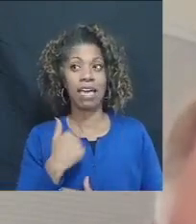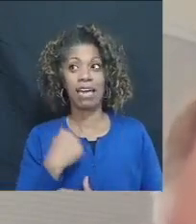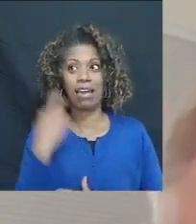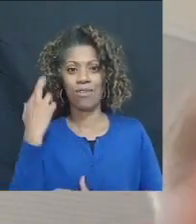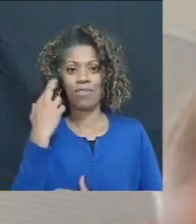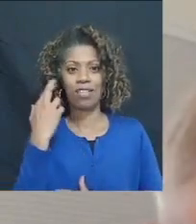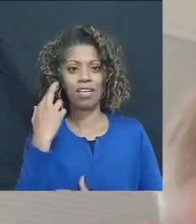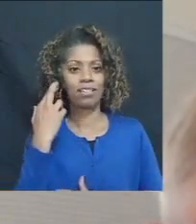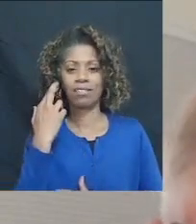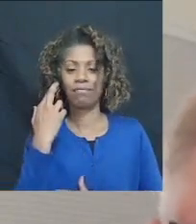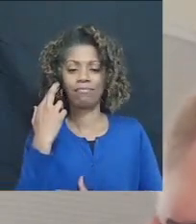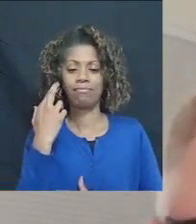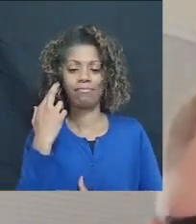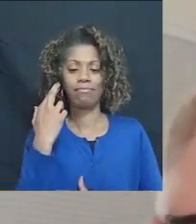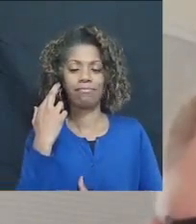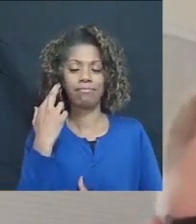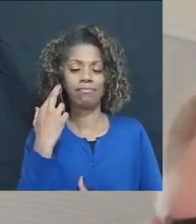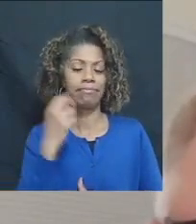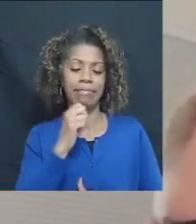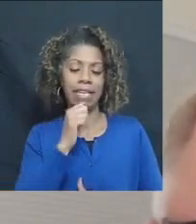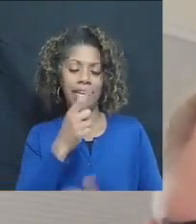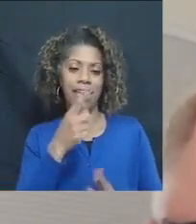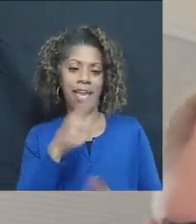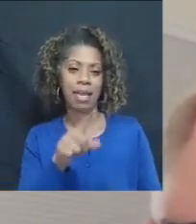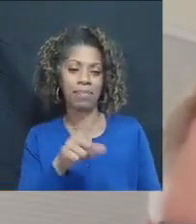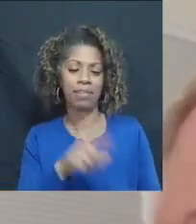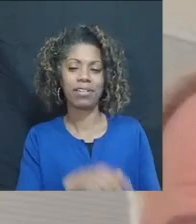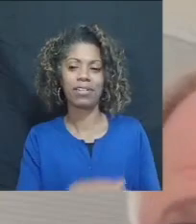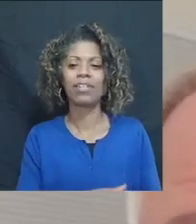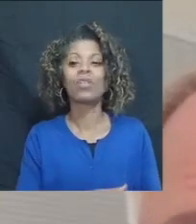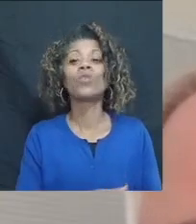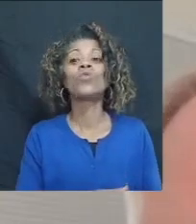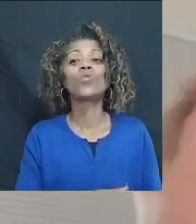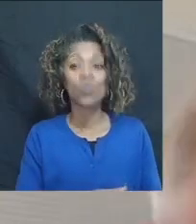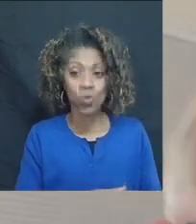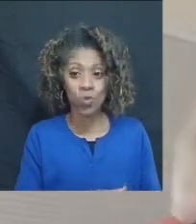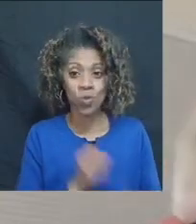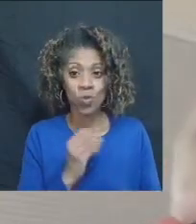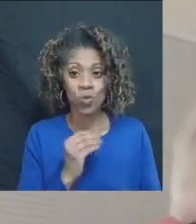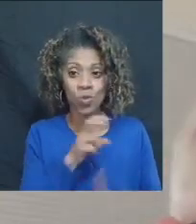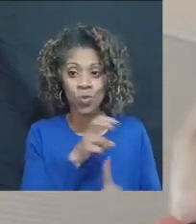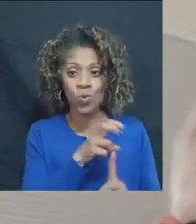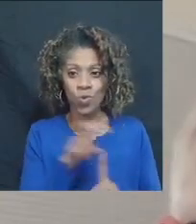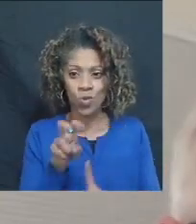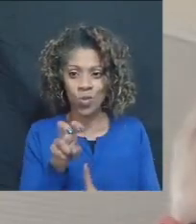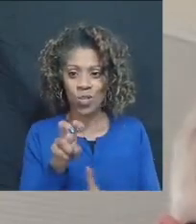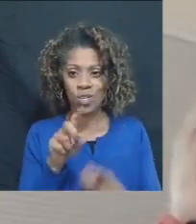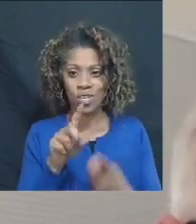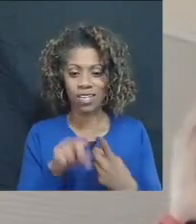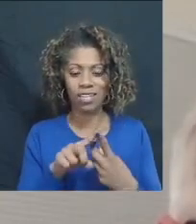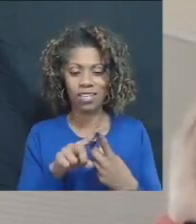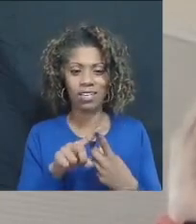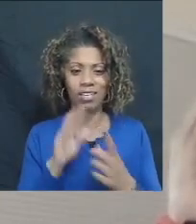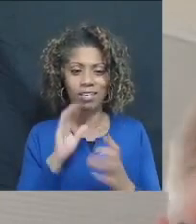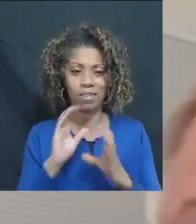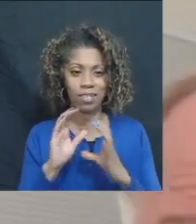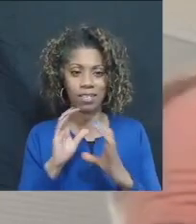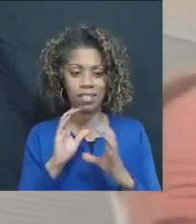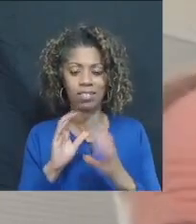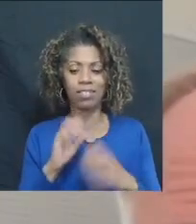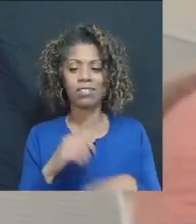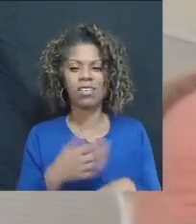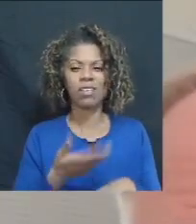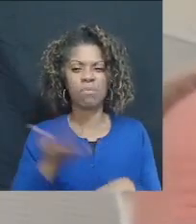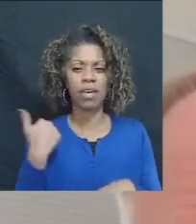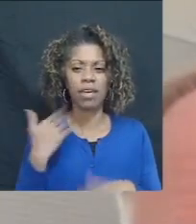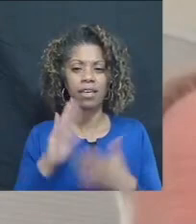for radio, and so quickly transitioned into communications when I was at school, and found that I